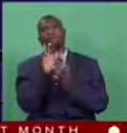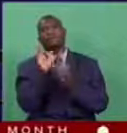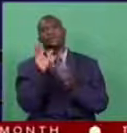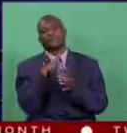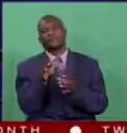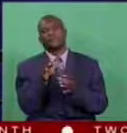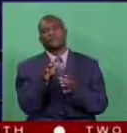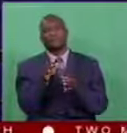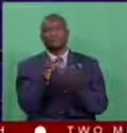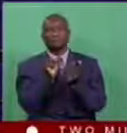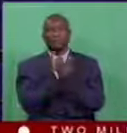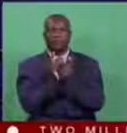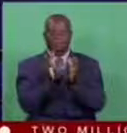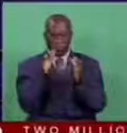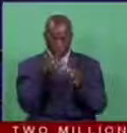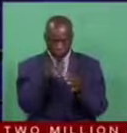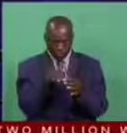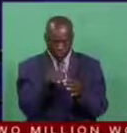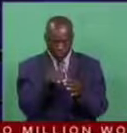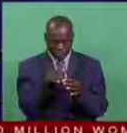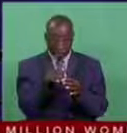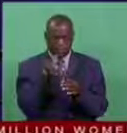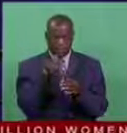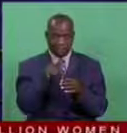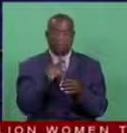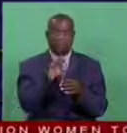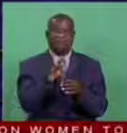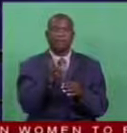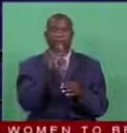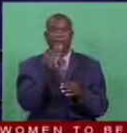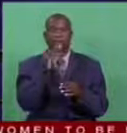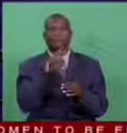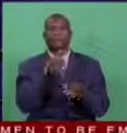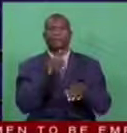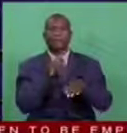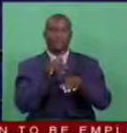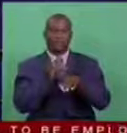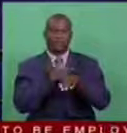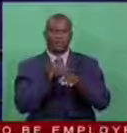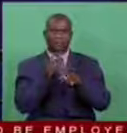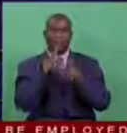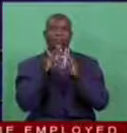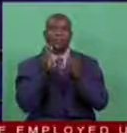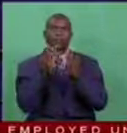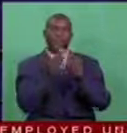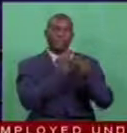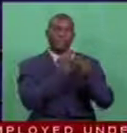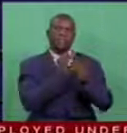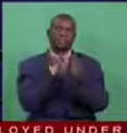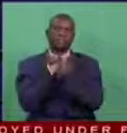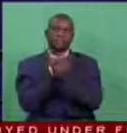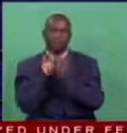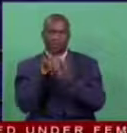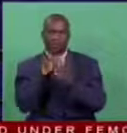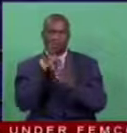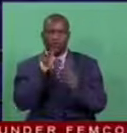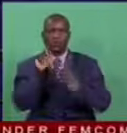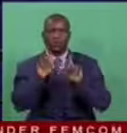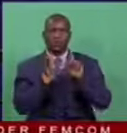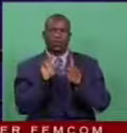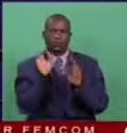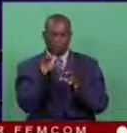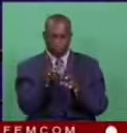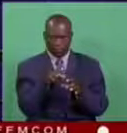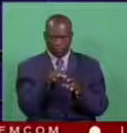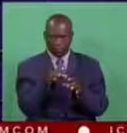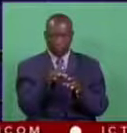just like the one that is going on currently right now, in fact, it's very timely. As you know, world leaders are meeting in New York as we speak. And are very honest speaking